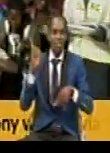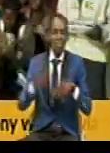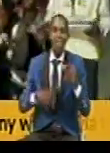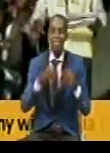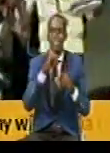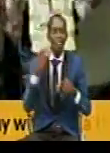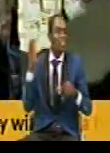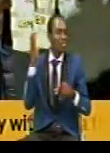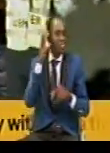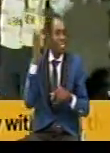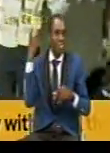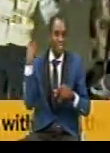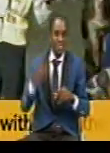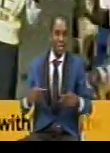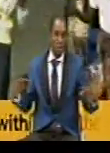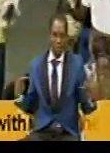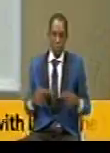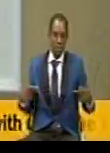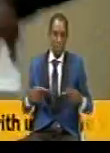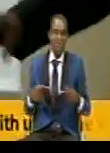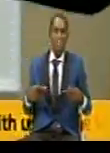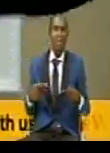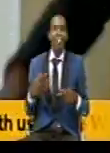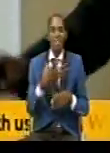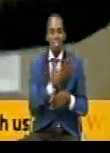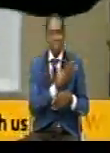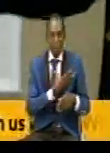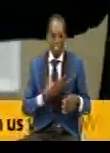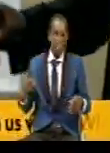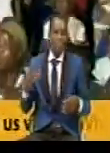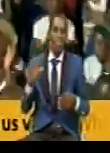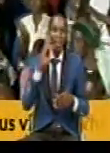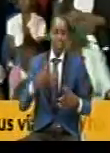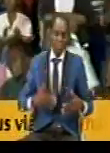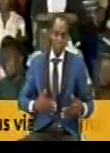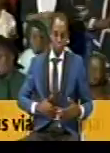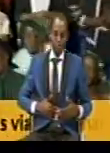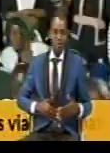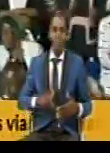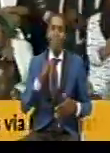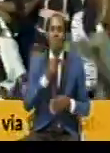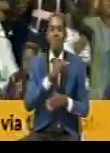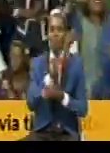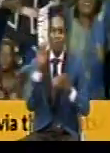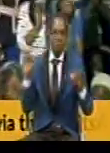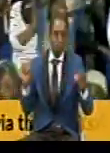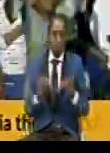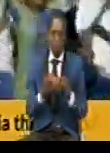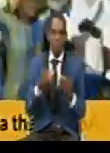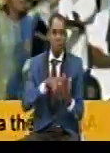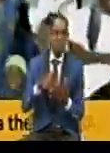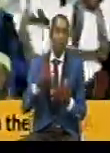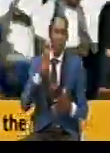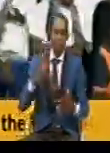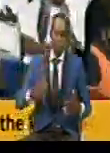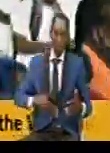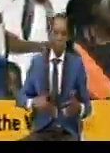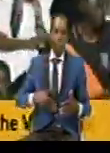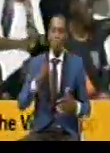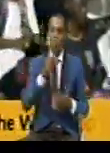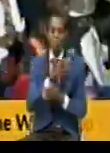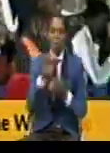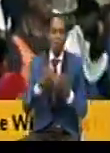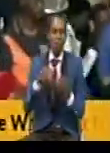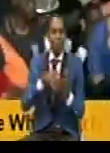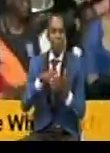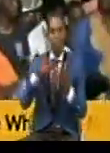again. The pain is gone totally. I did not hear it again. It's gone final. My husband's pain cannot leave.